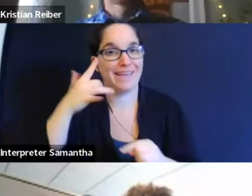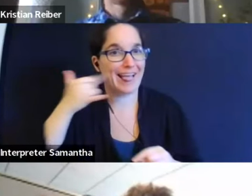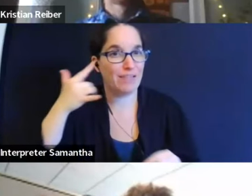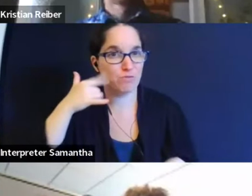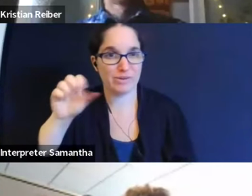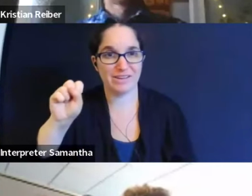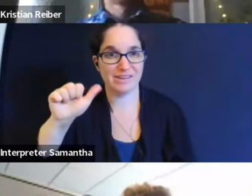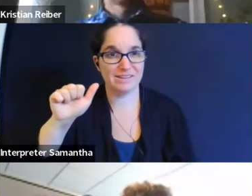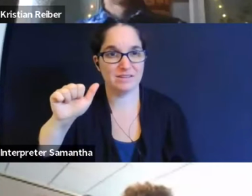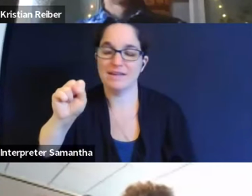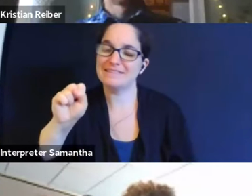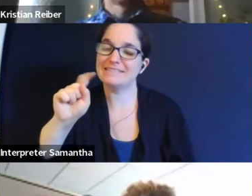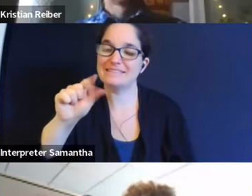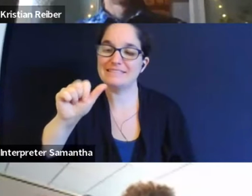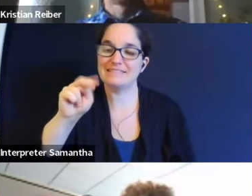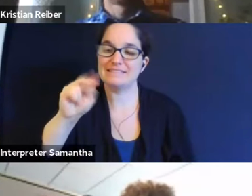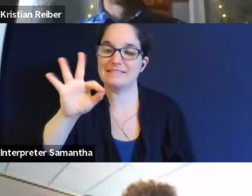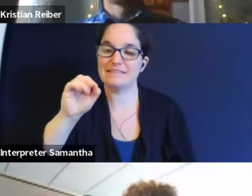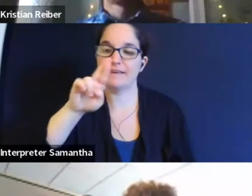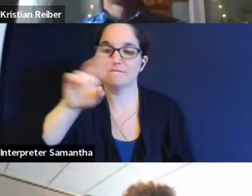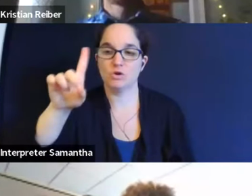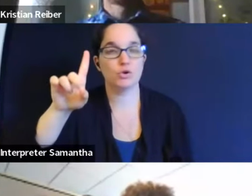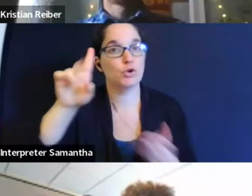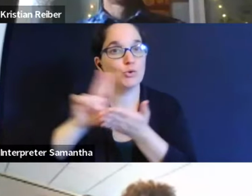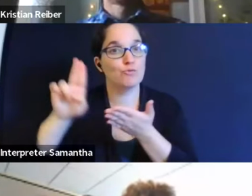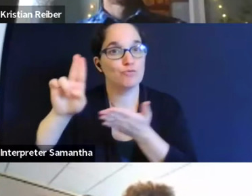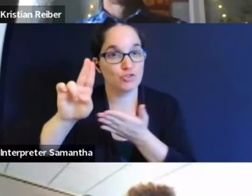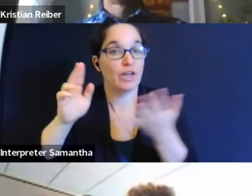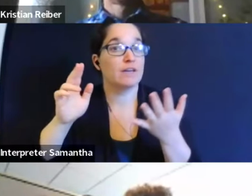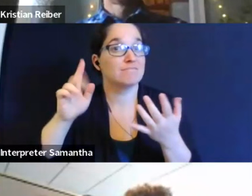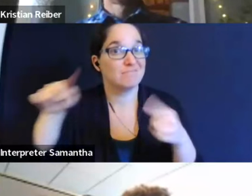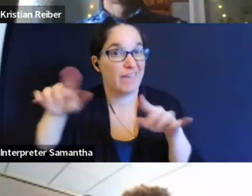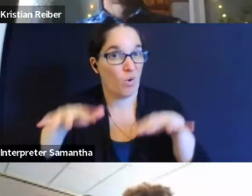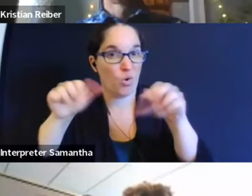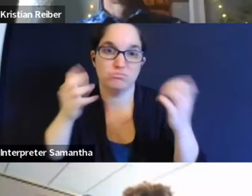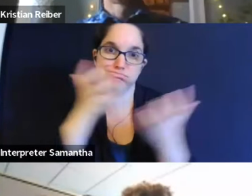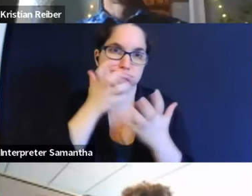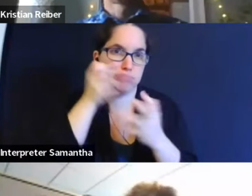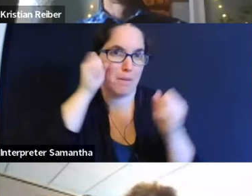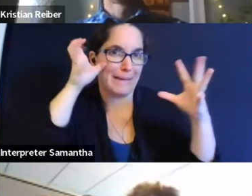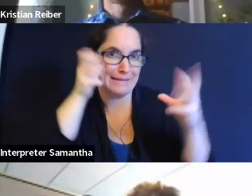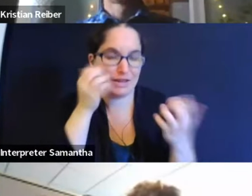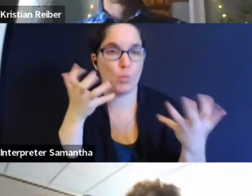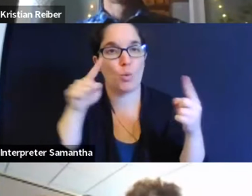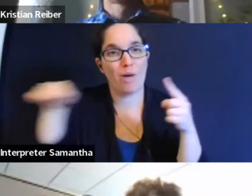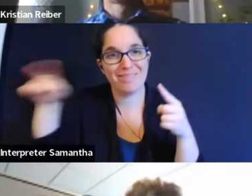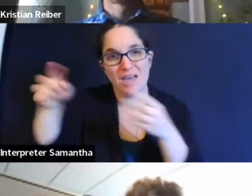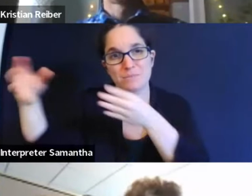much that we wanted to bring those leaders here to talk to you all, because they've